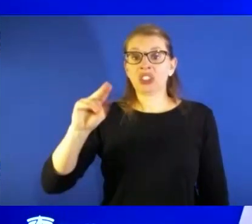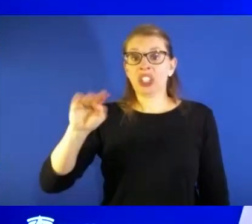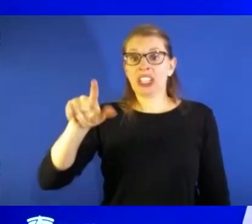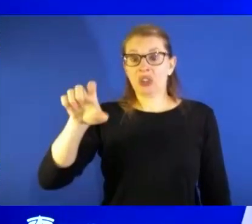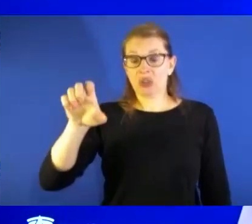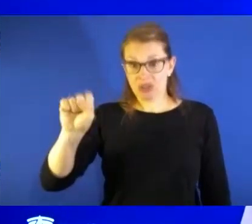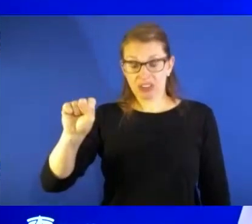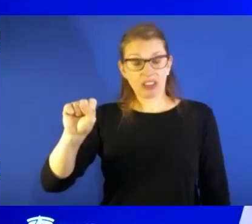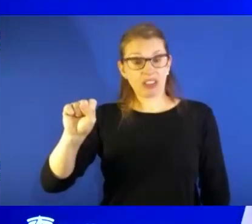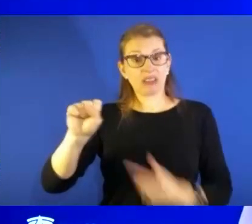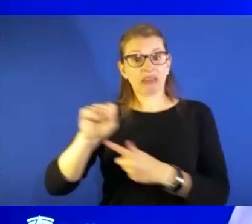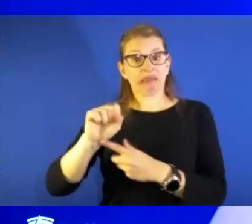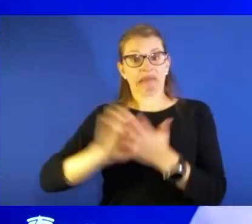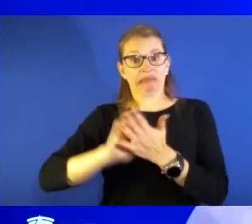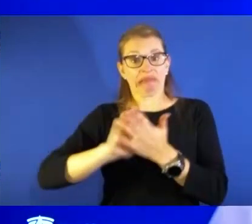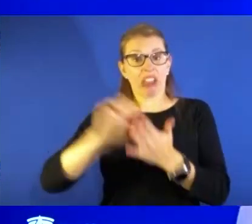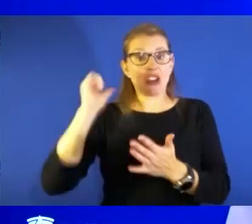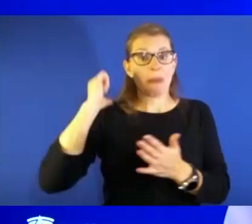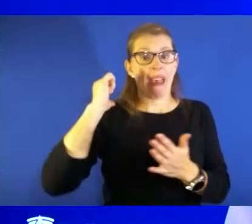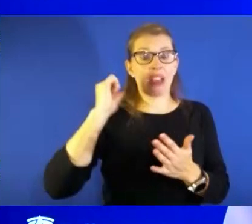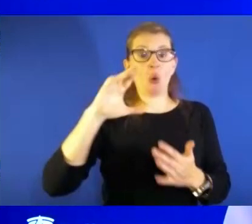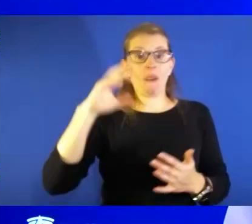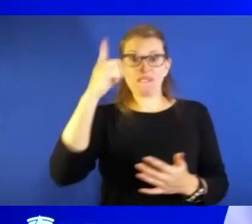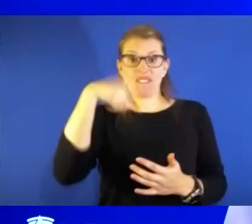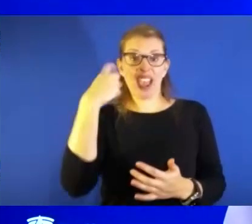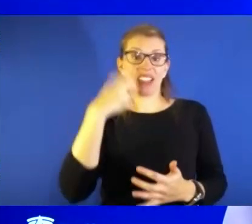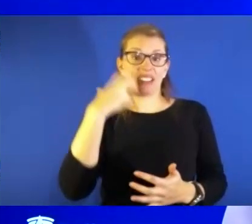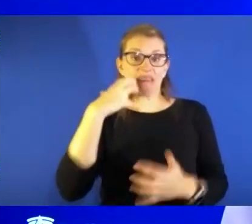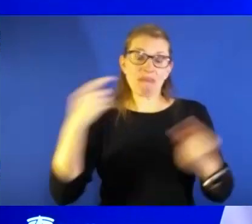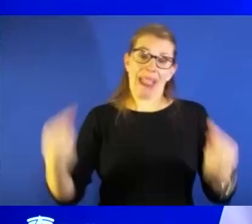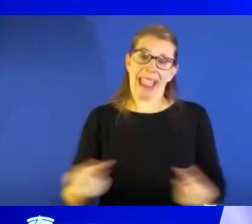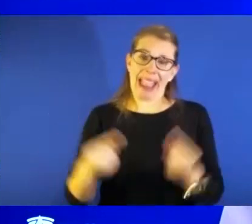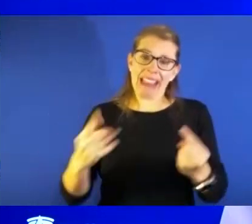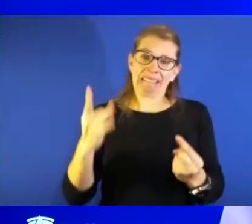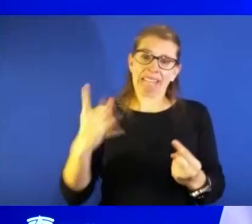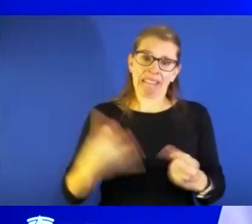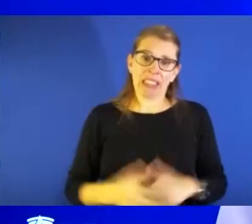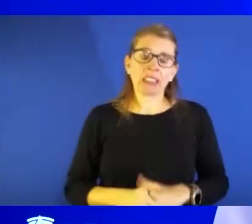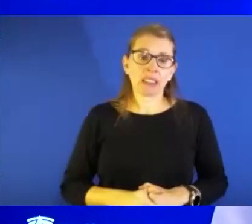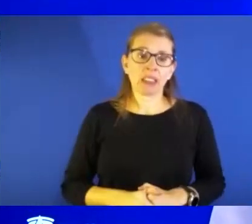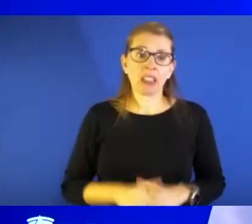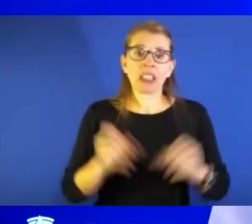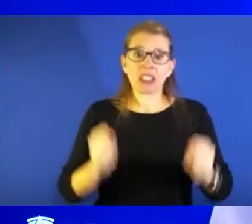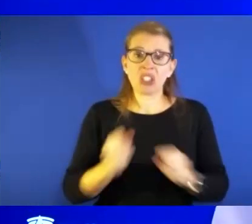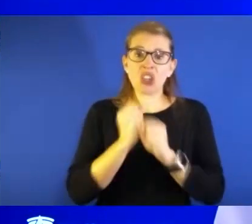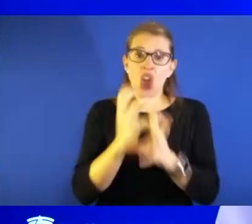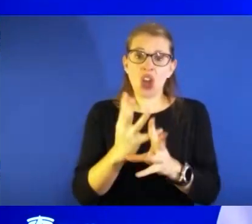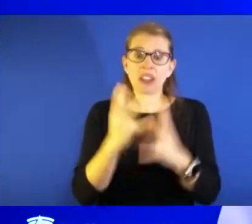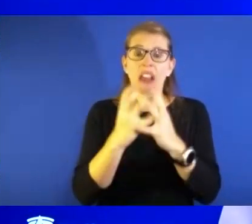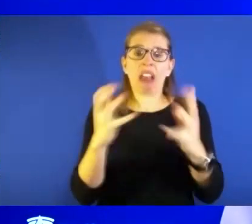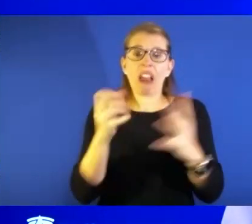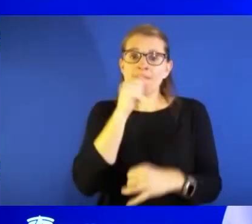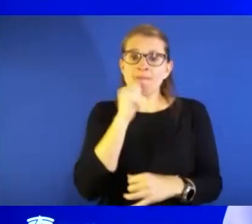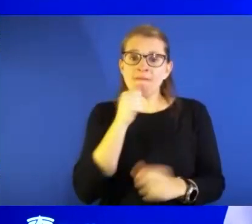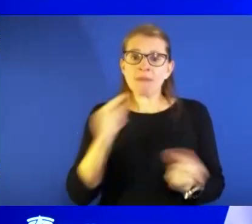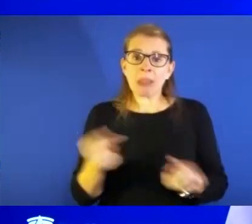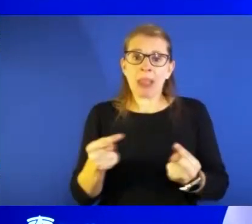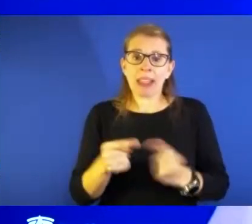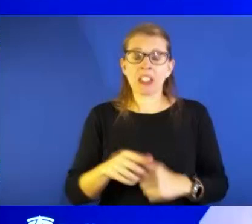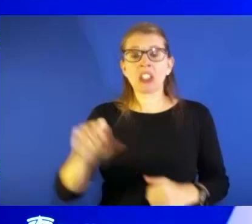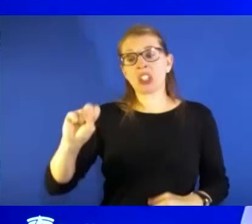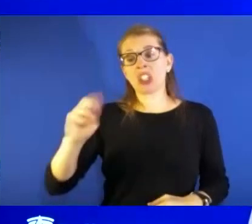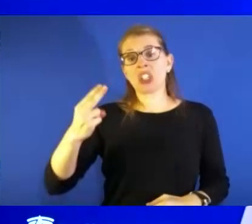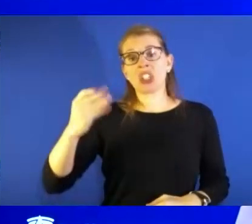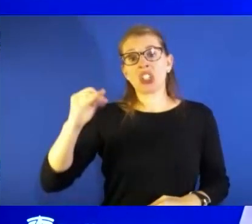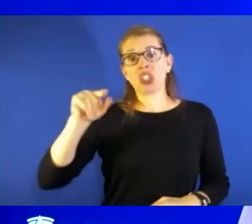pain, or even more importantly, on their face. It is very detrimental and causes a lot of suffering and pain. So shingles vaccine is very